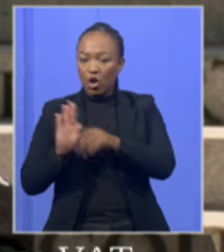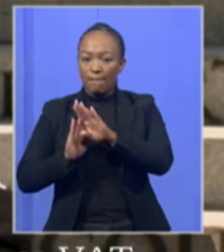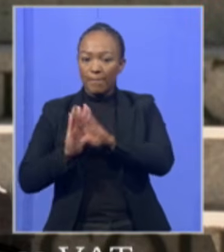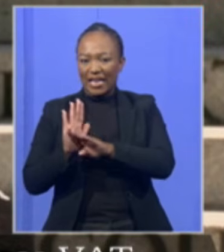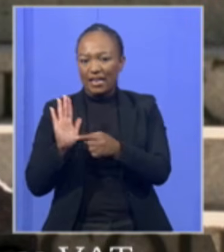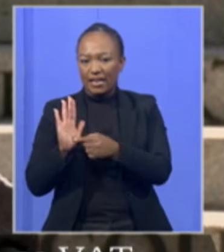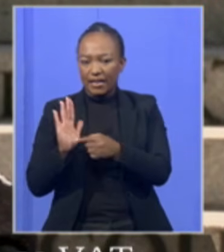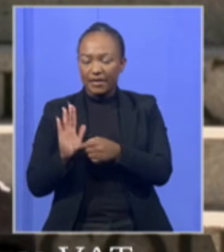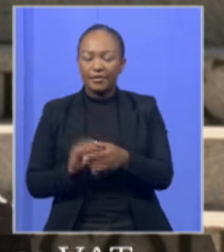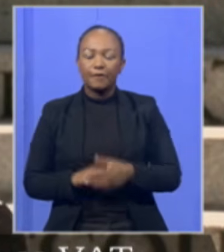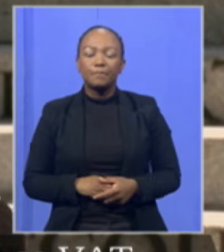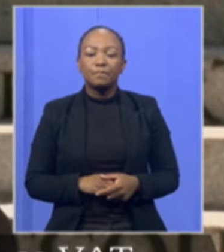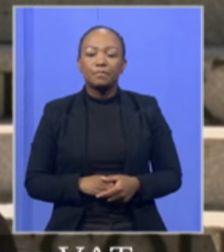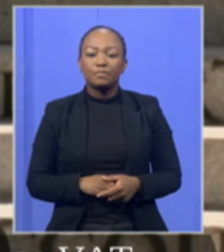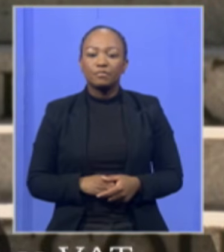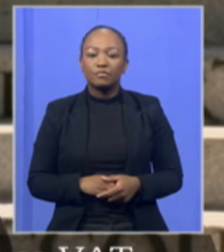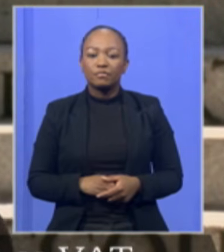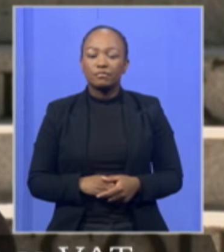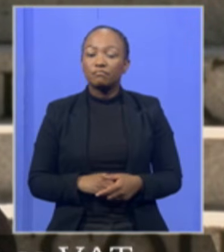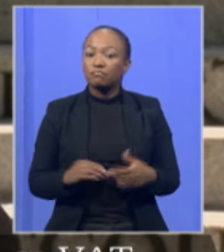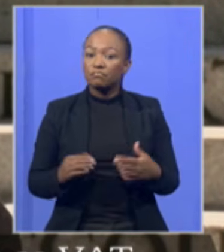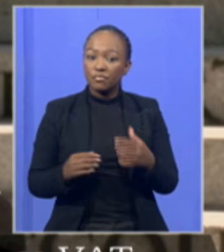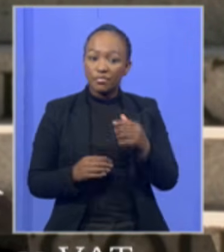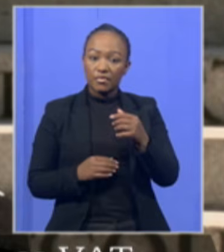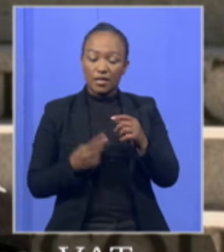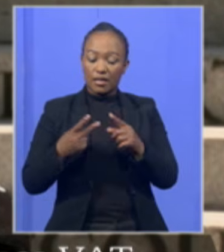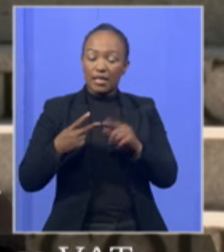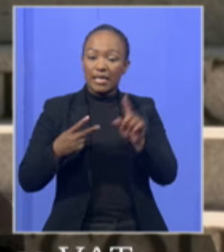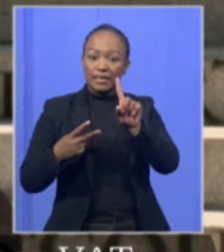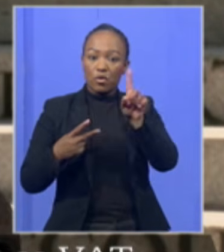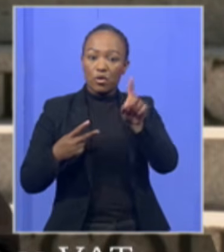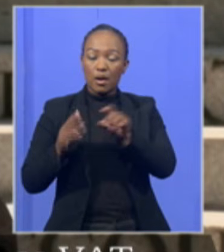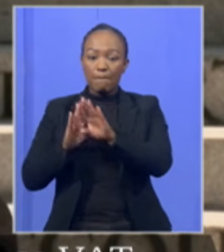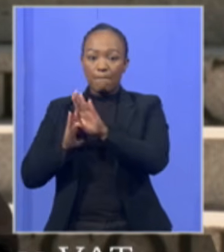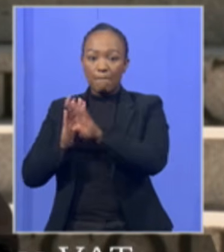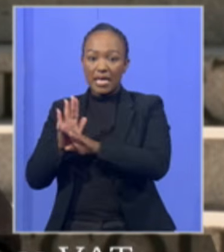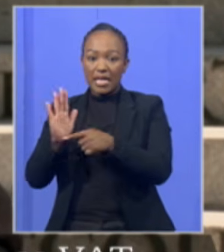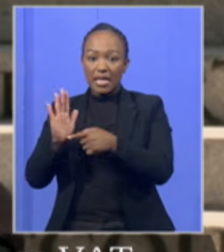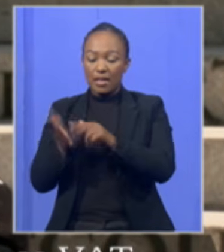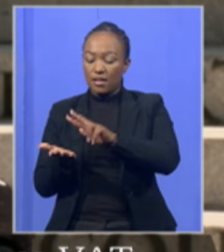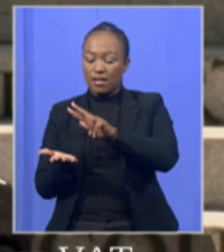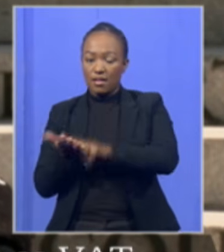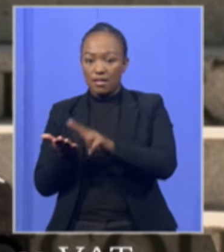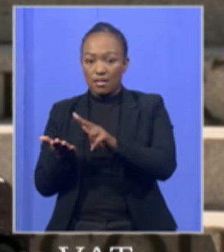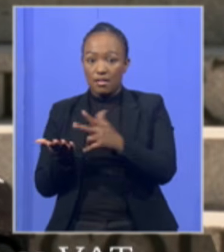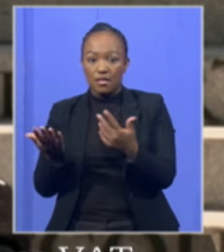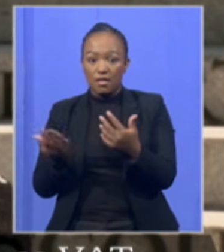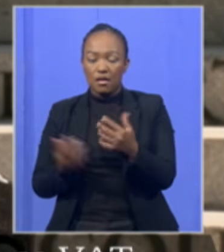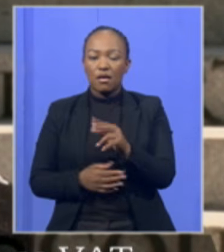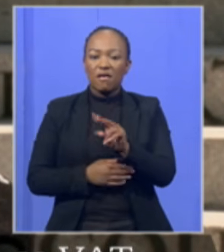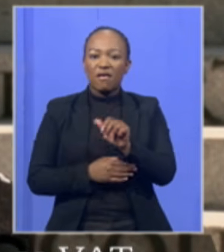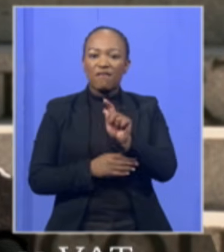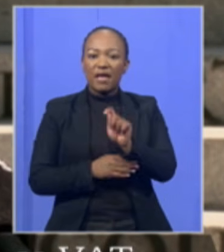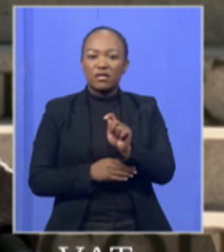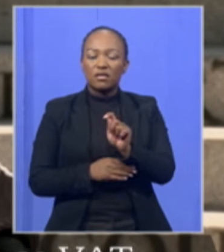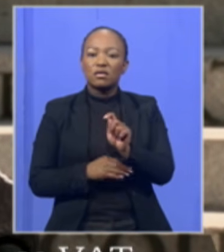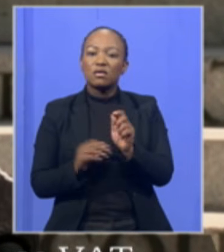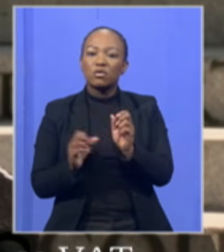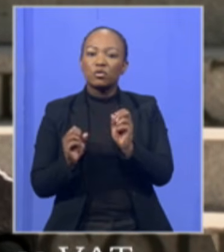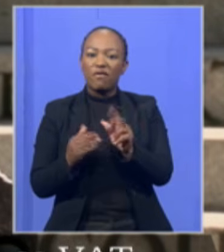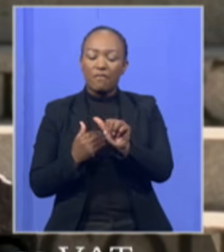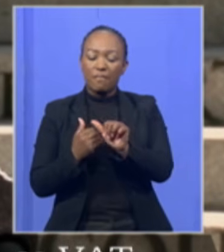part which you're asking is whether there has to be the bill passed yet. The VAT Act says he has 12 months to give